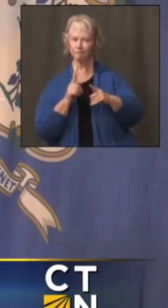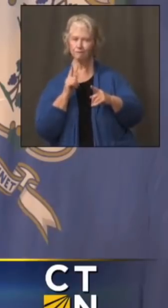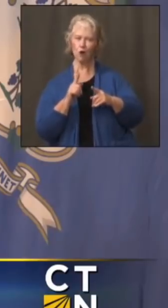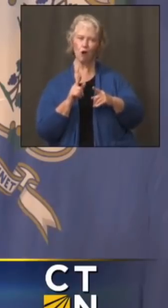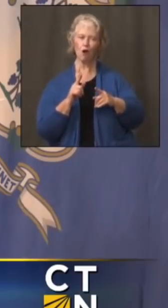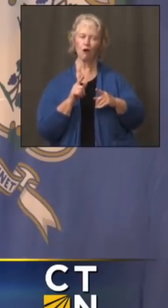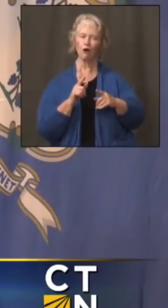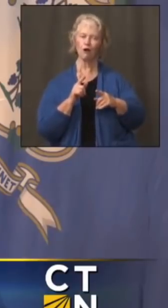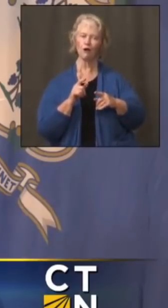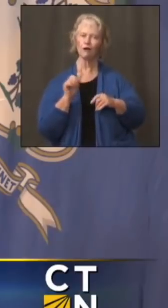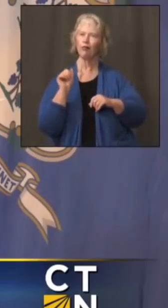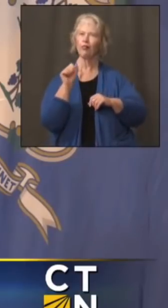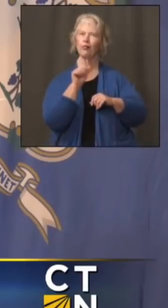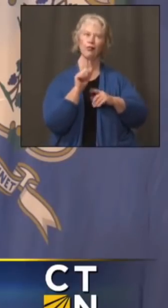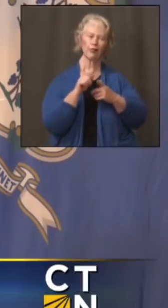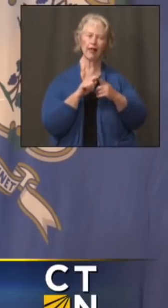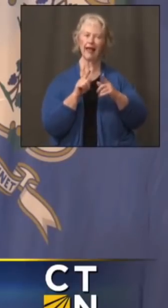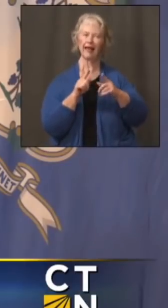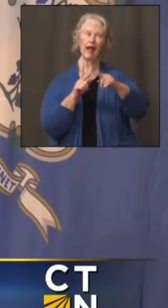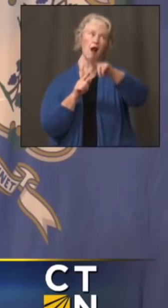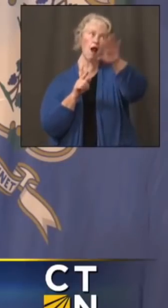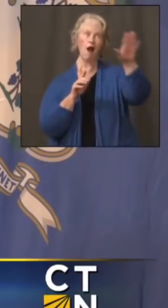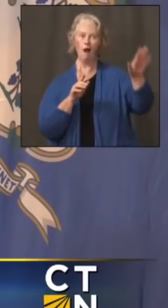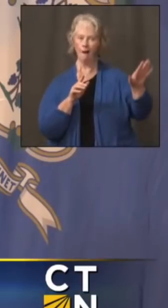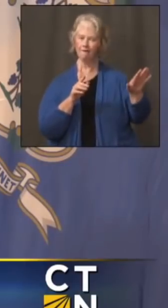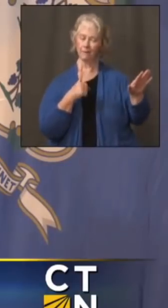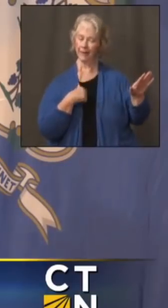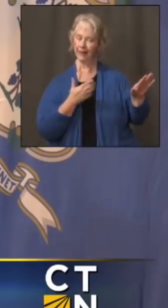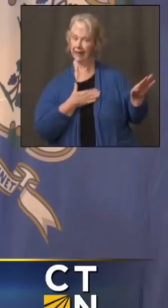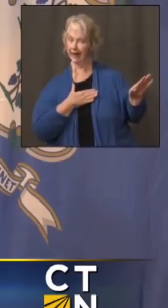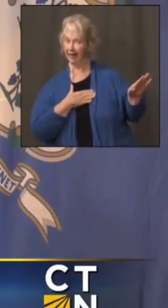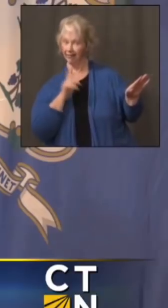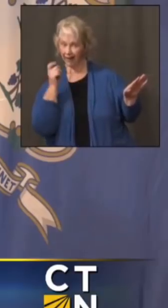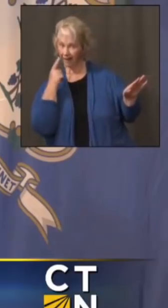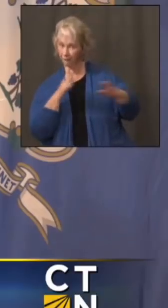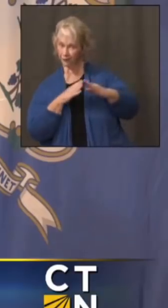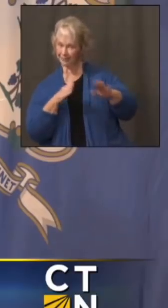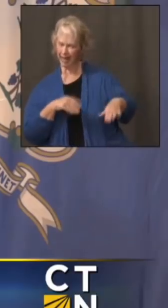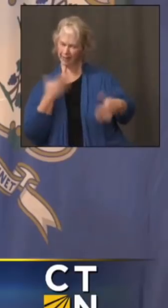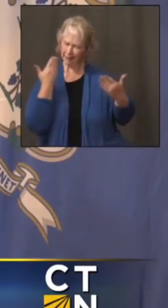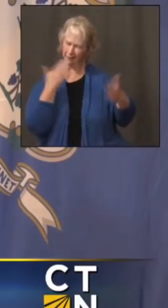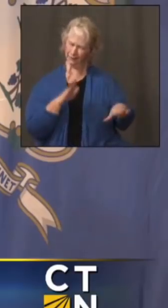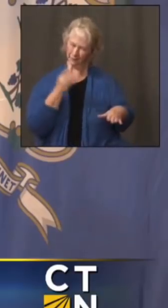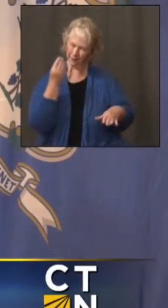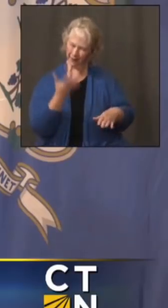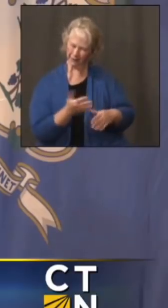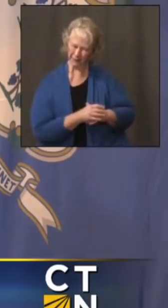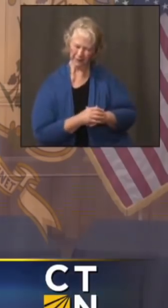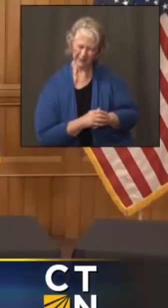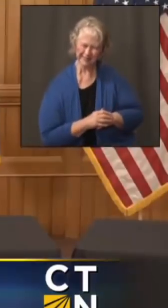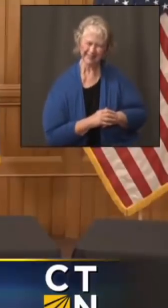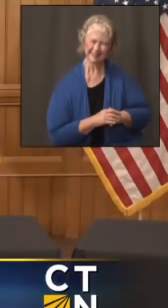great, whether we do it at the governor's residence or not, let me get back to you. All right, thanks,